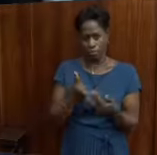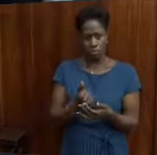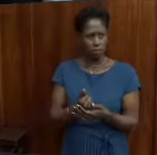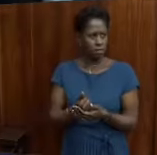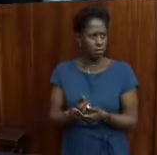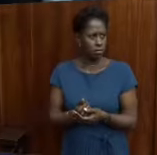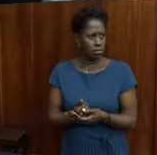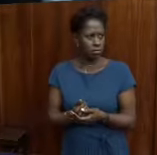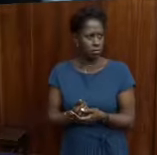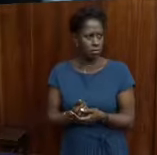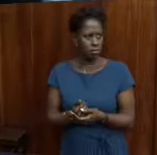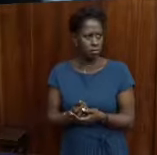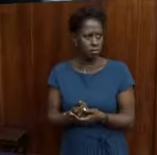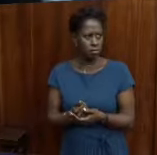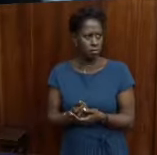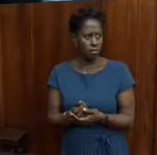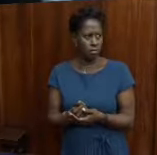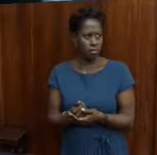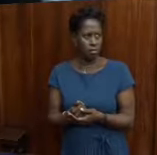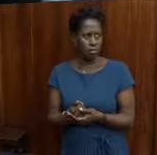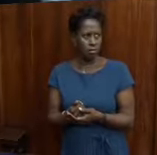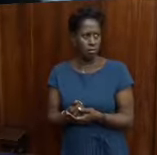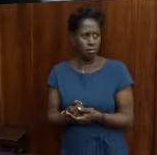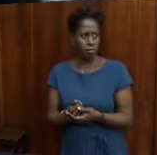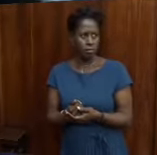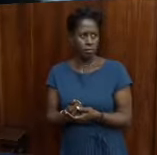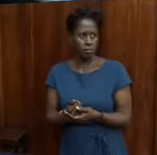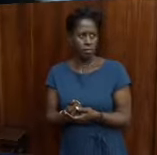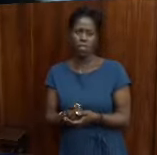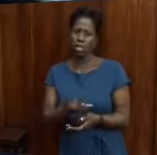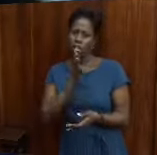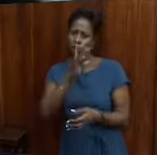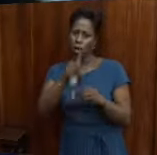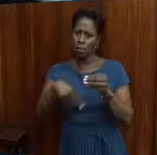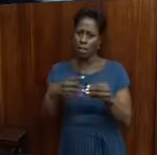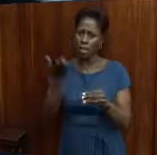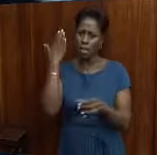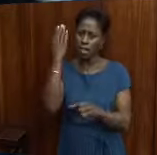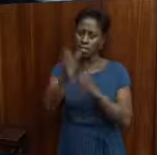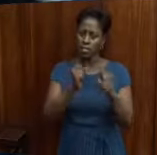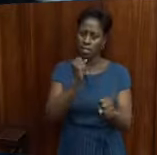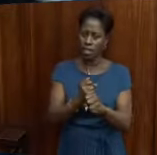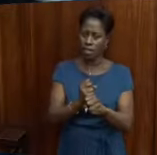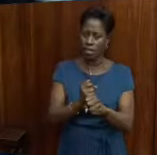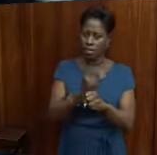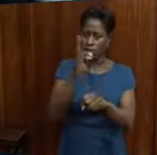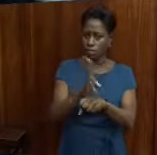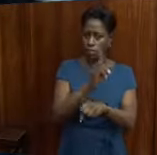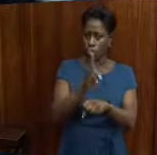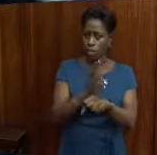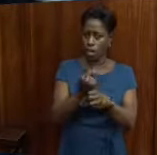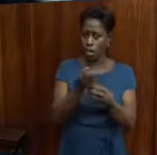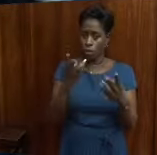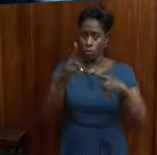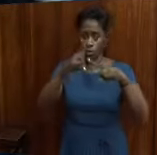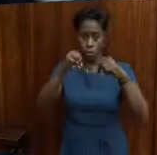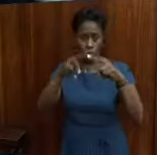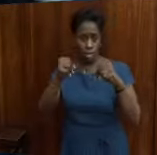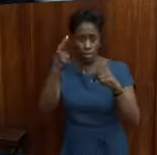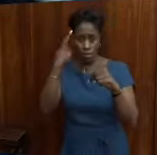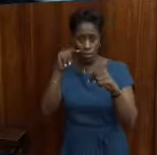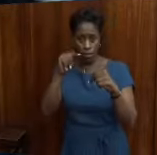property owners whose properties had been used as quarantine sites and as accommodation for Cuban medical personnel were owed